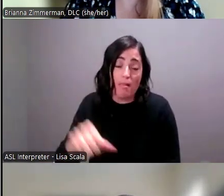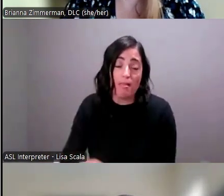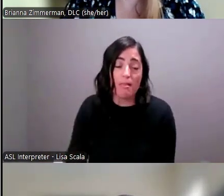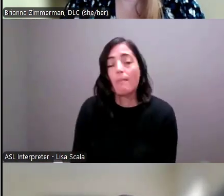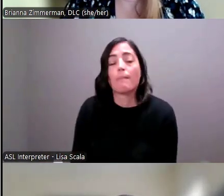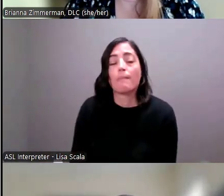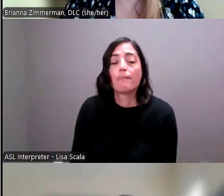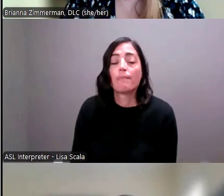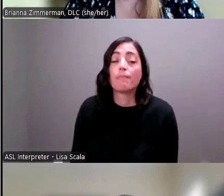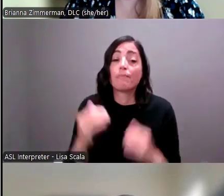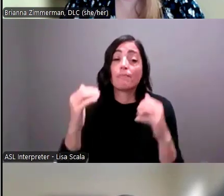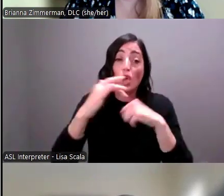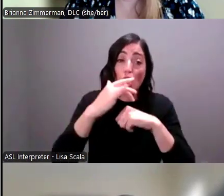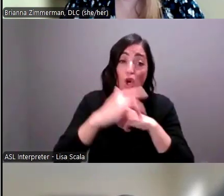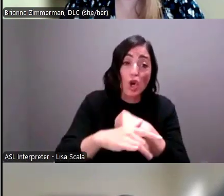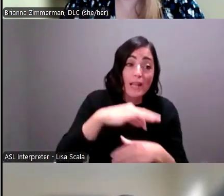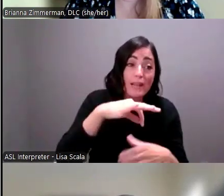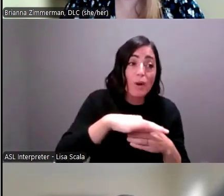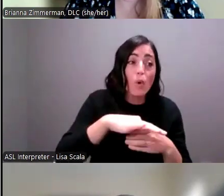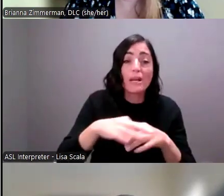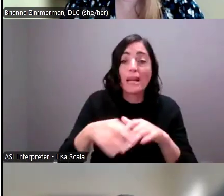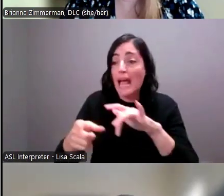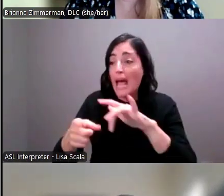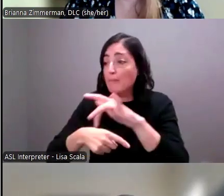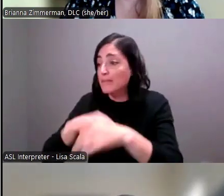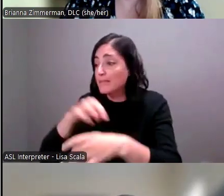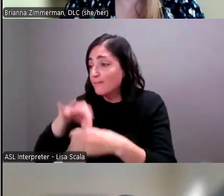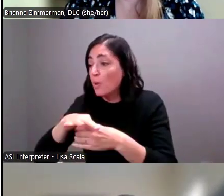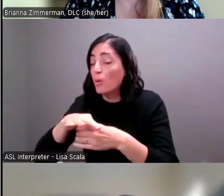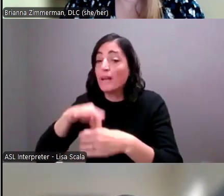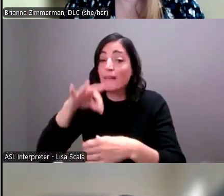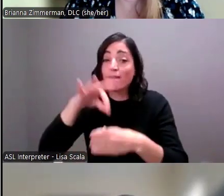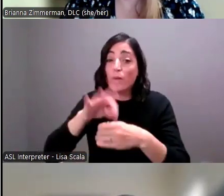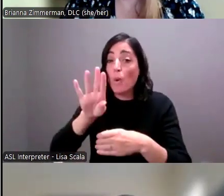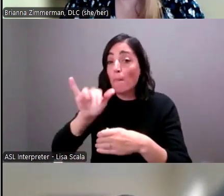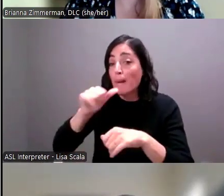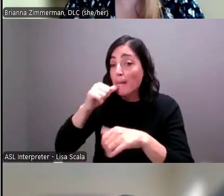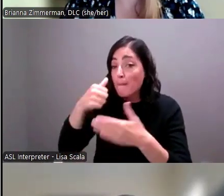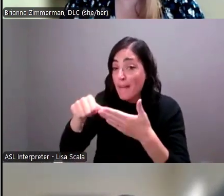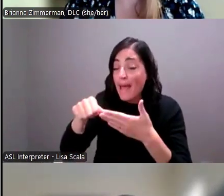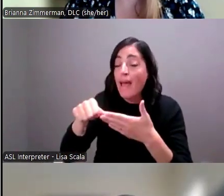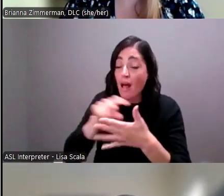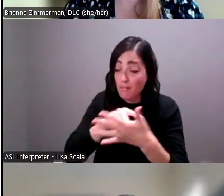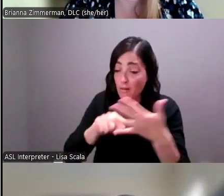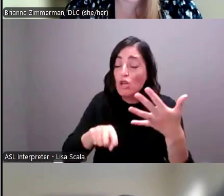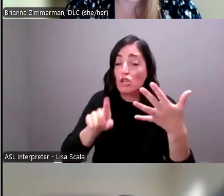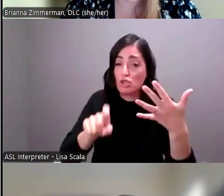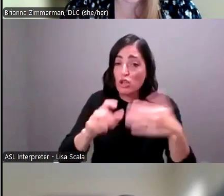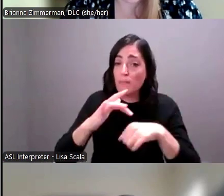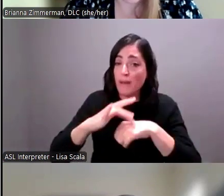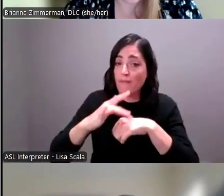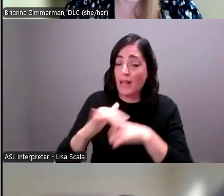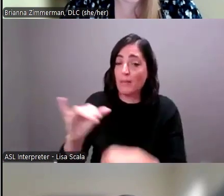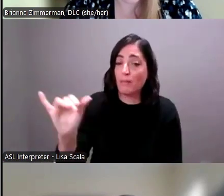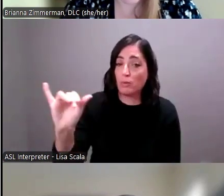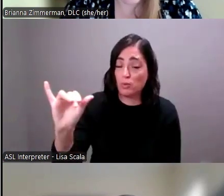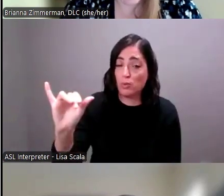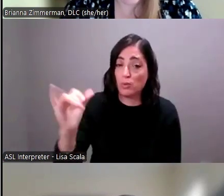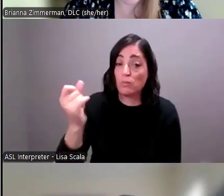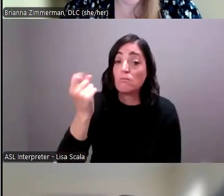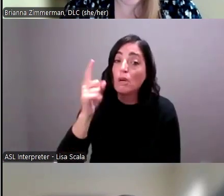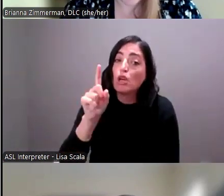Early voting, absentee voting, and vote by mail should be available. And there should